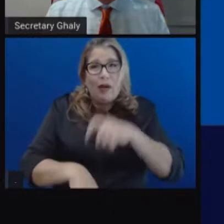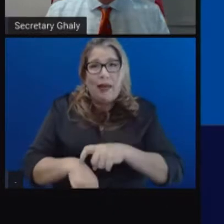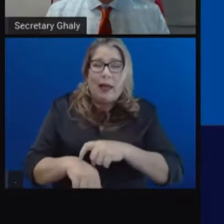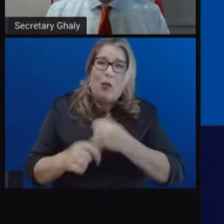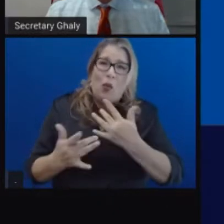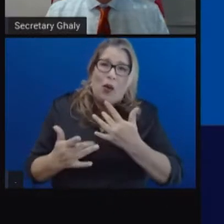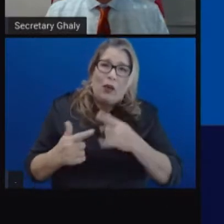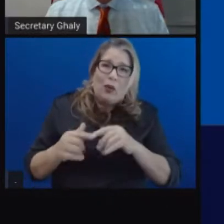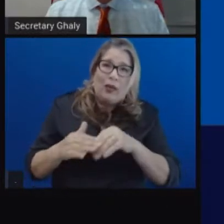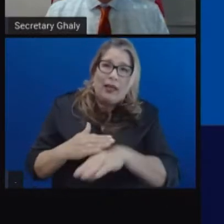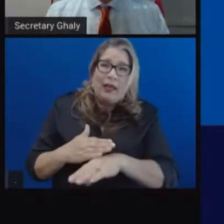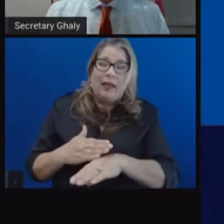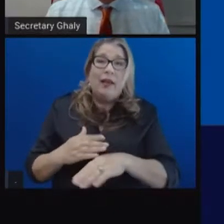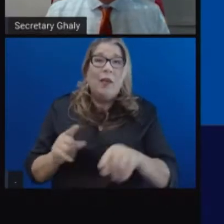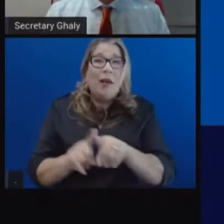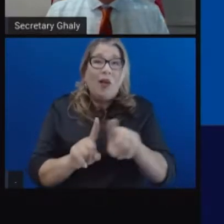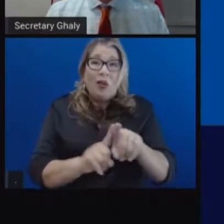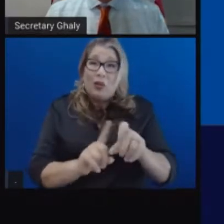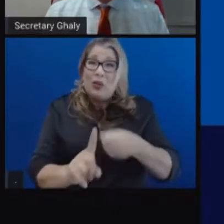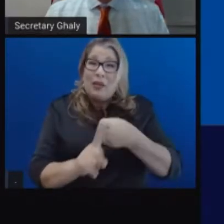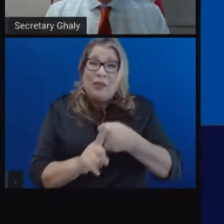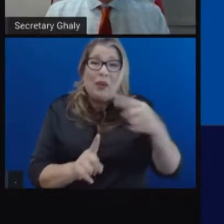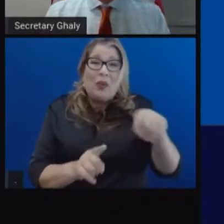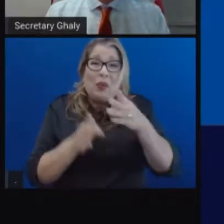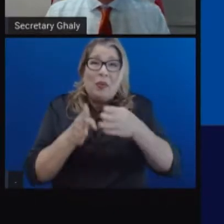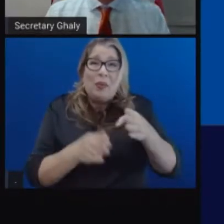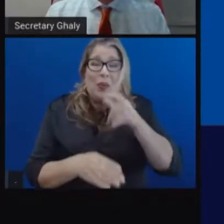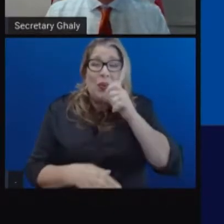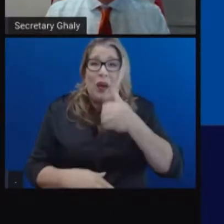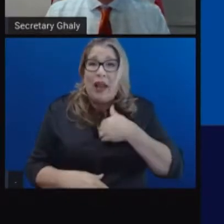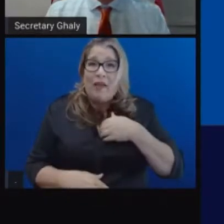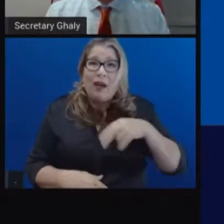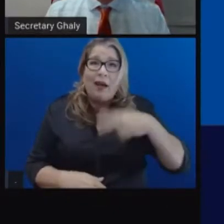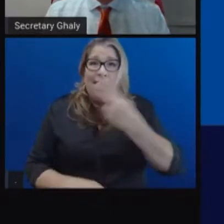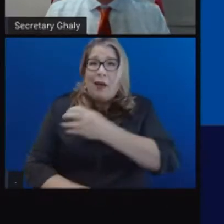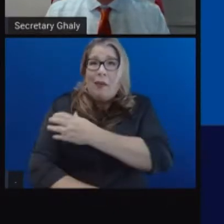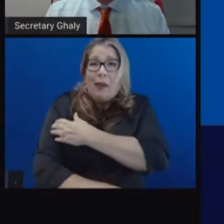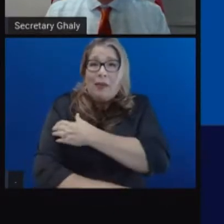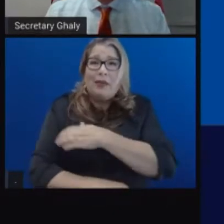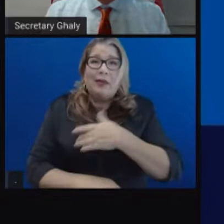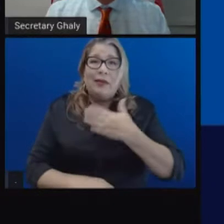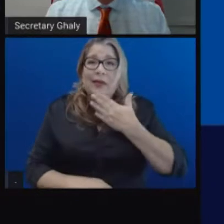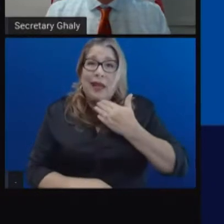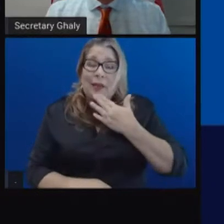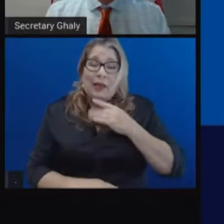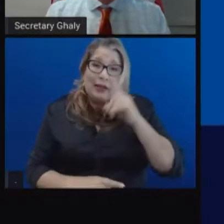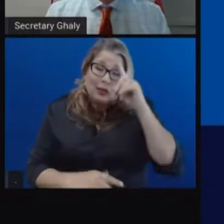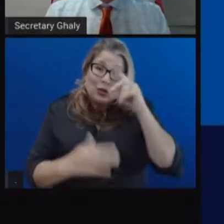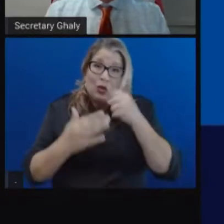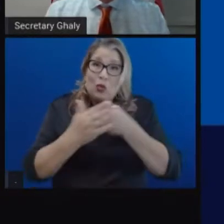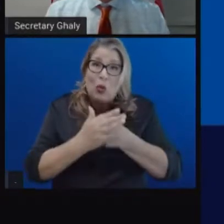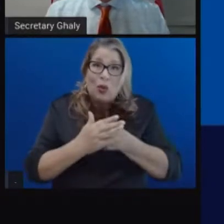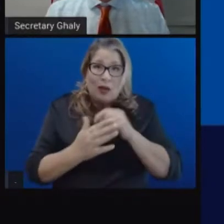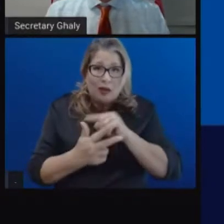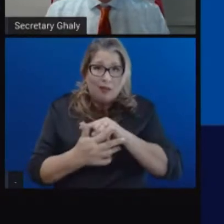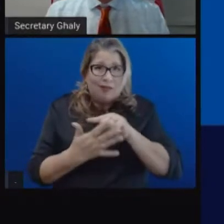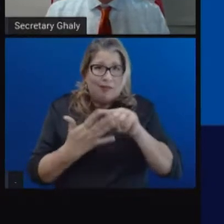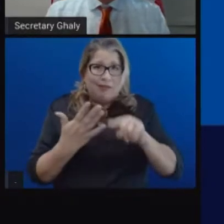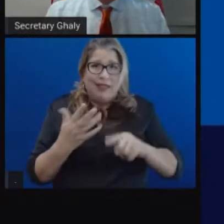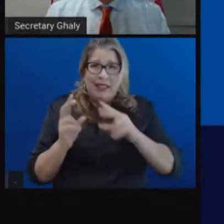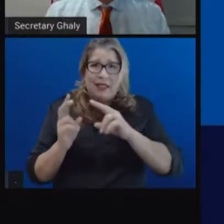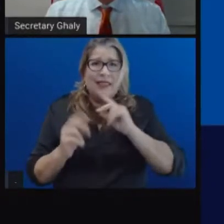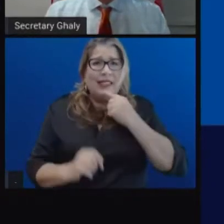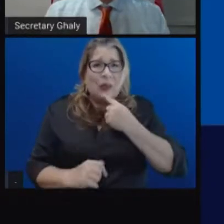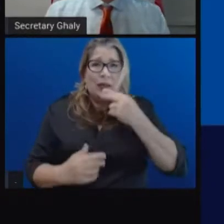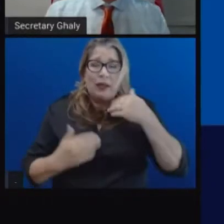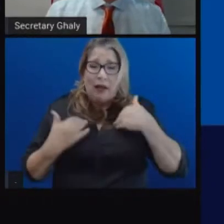heart disease, diabetes, strokes, other things that we know need hospital admissions, that some of the issues